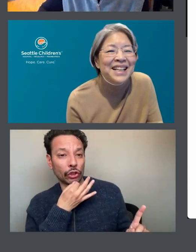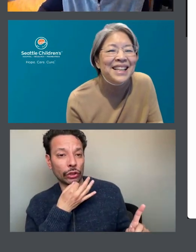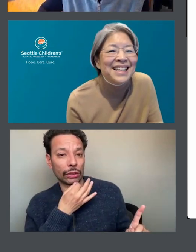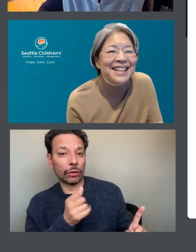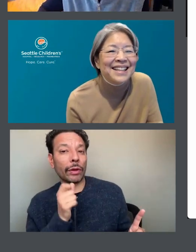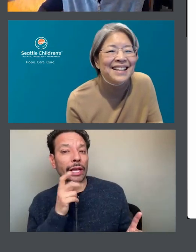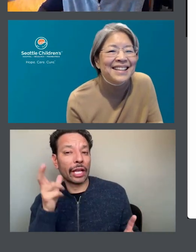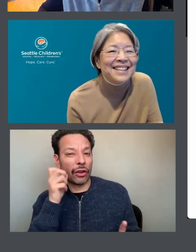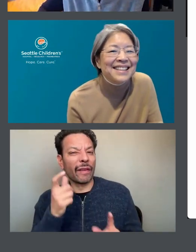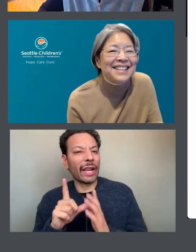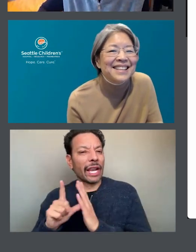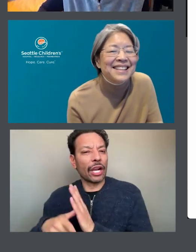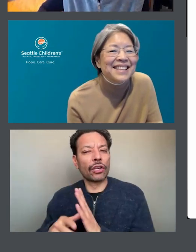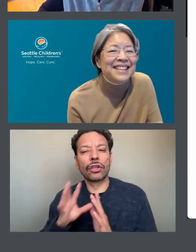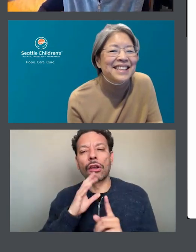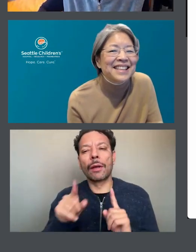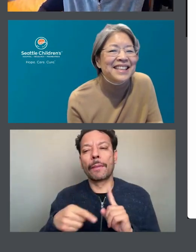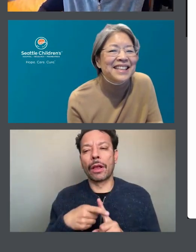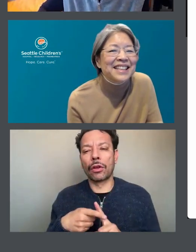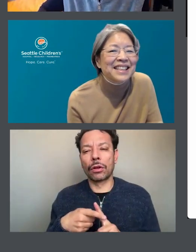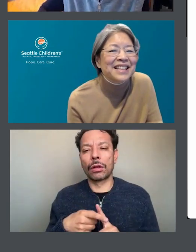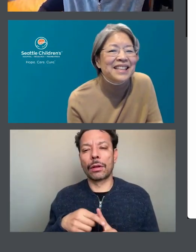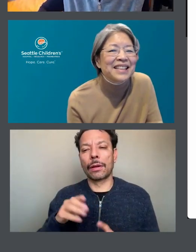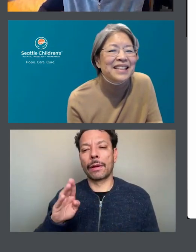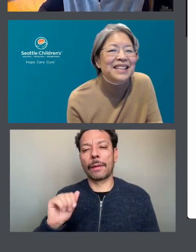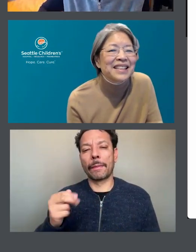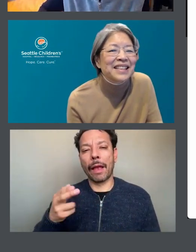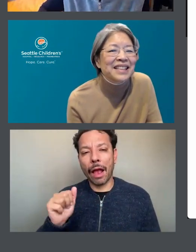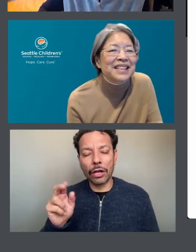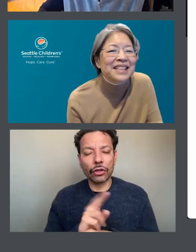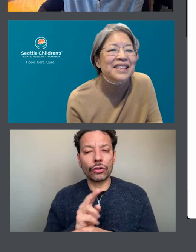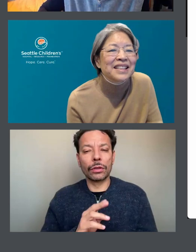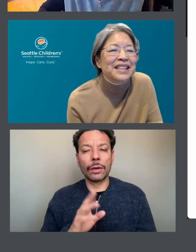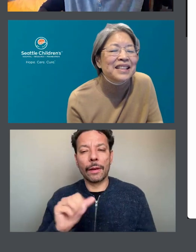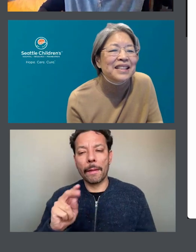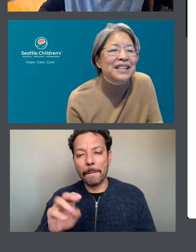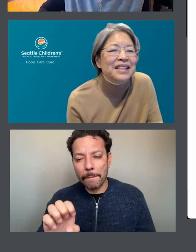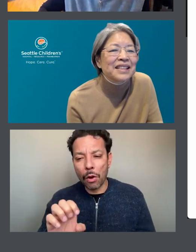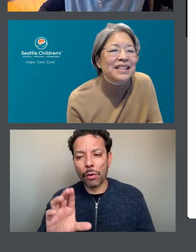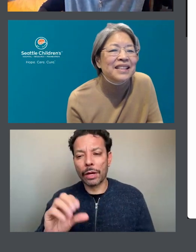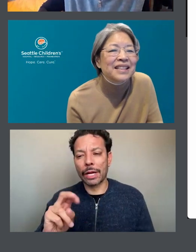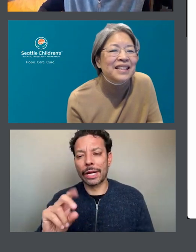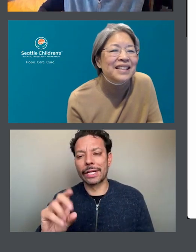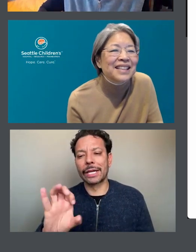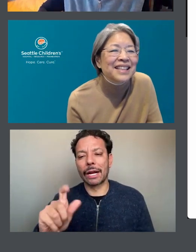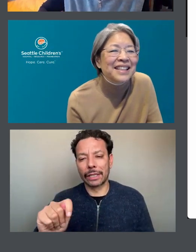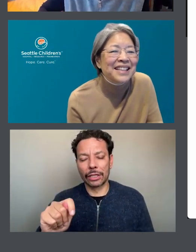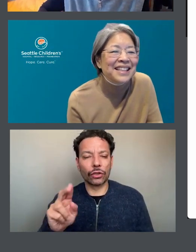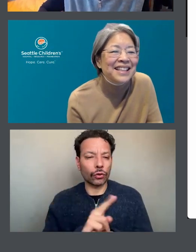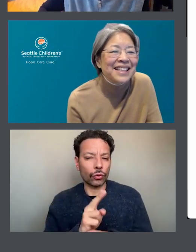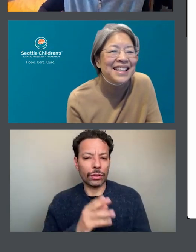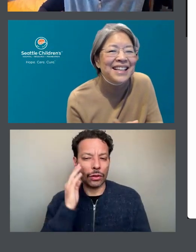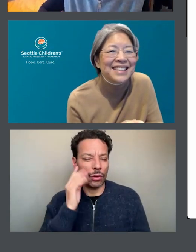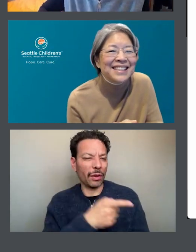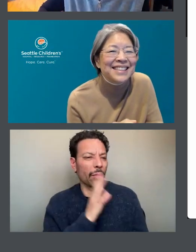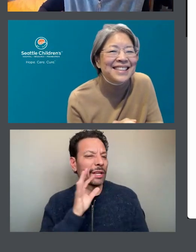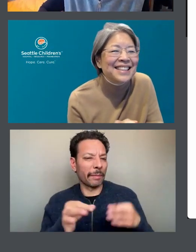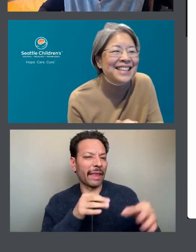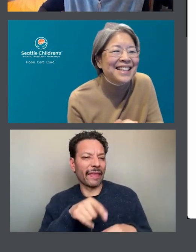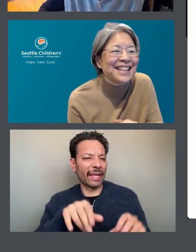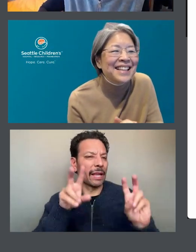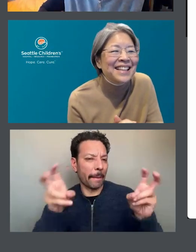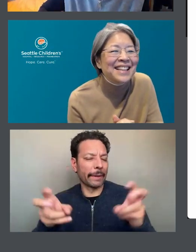hearing from later talk about the BAHA use and bone conducted use, because I know they're going to cover that